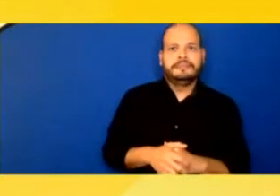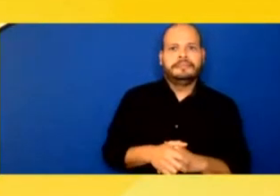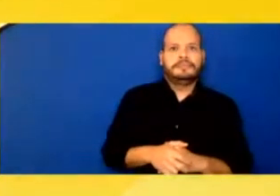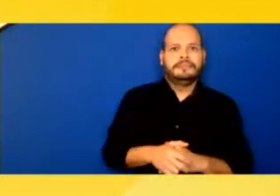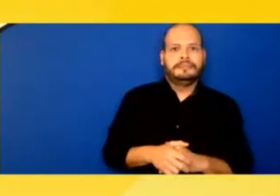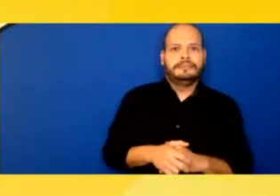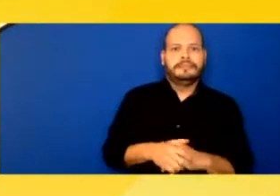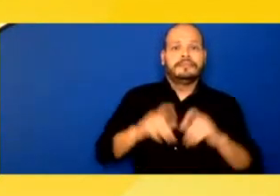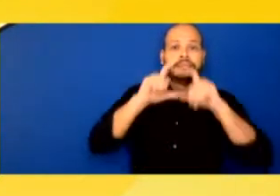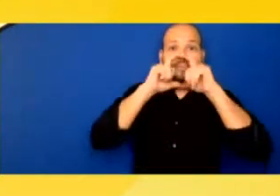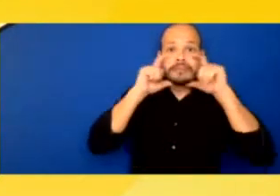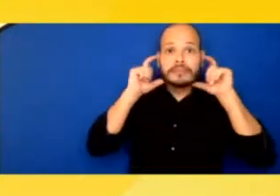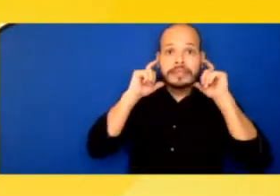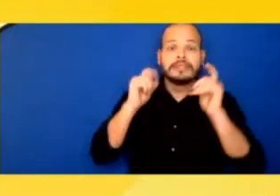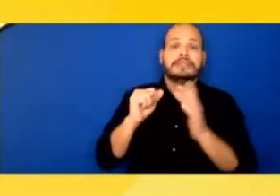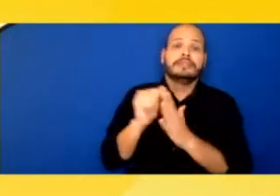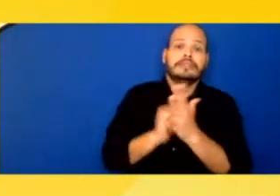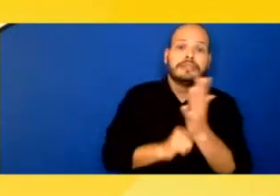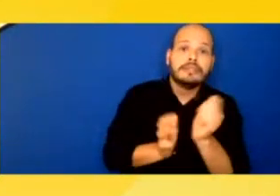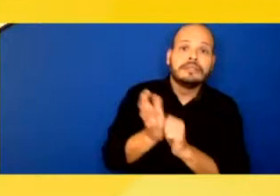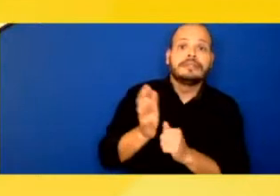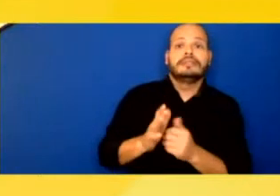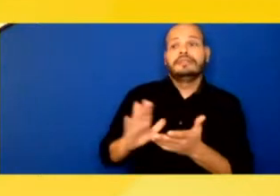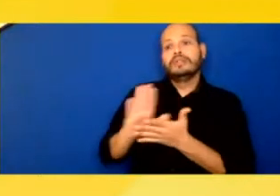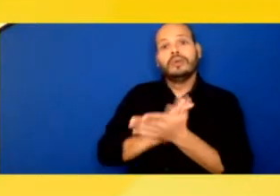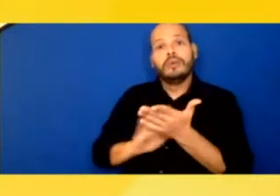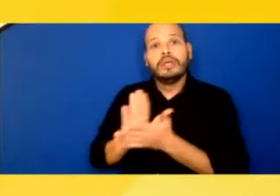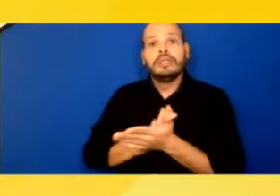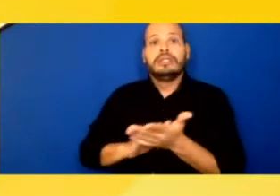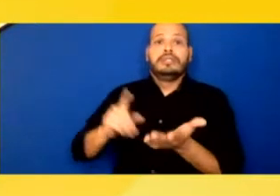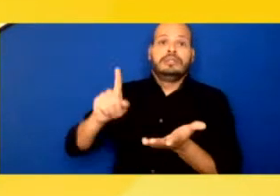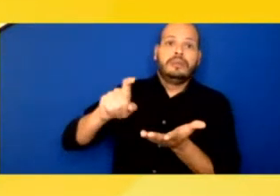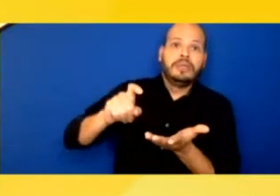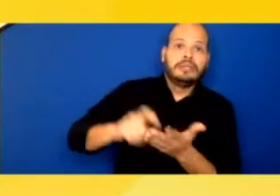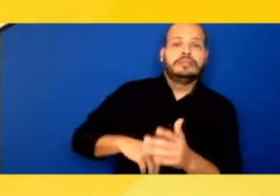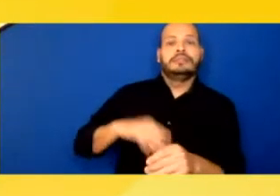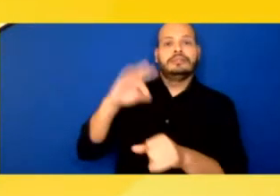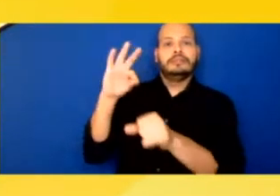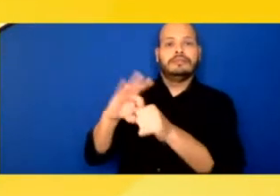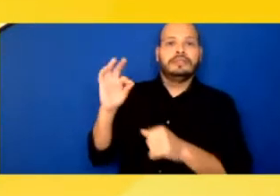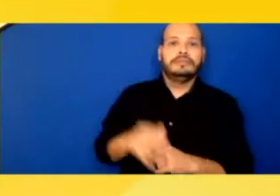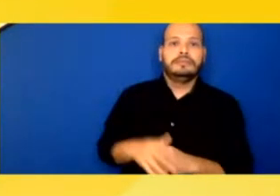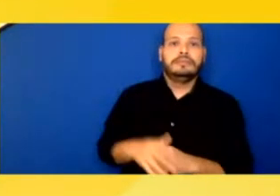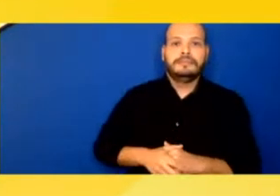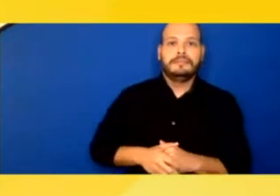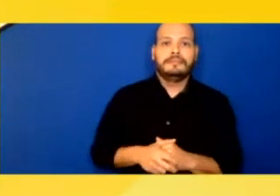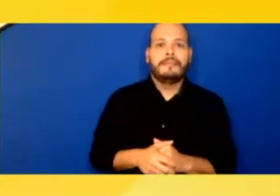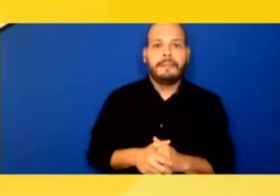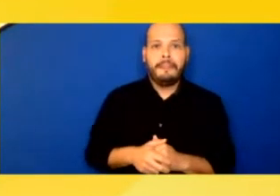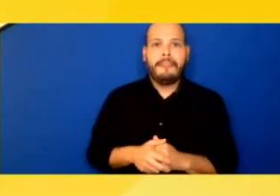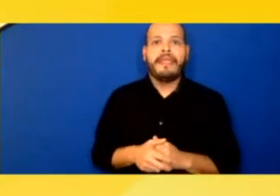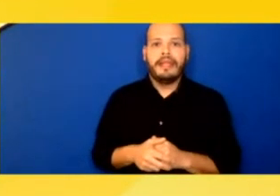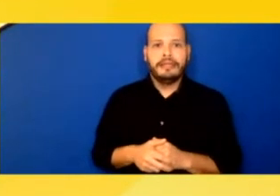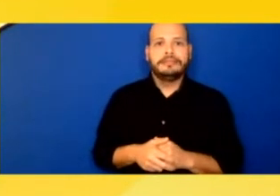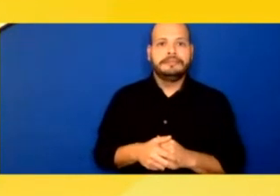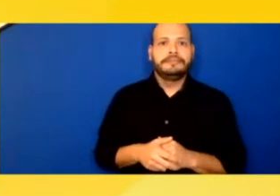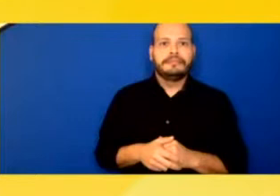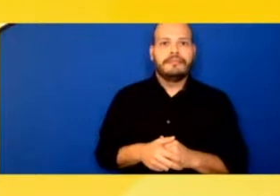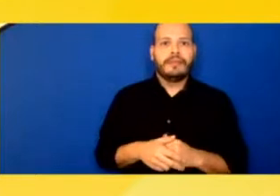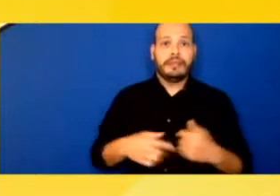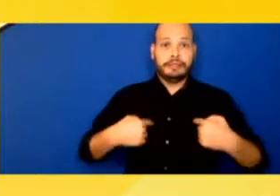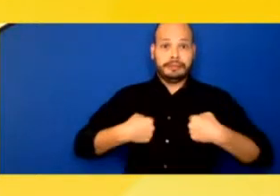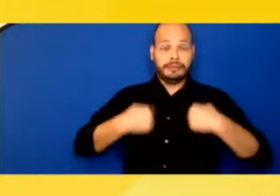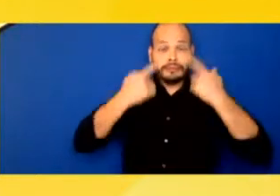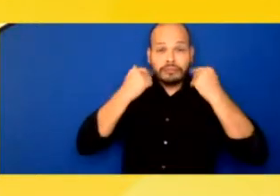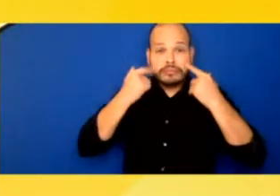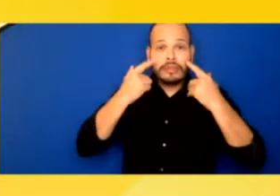and I've prayed and cried enough now. Mm-hmm. It's time to put some work in. Time to put some work in.